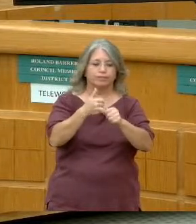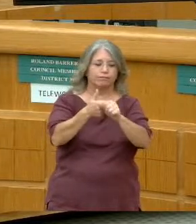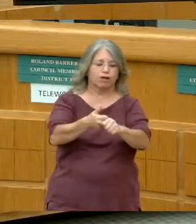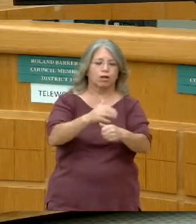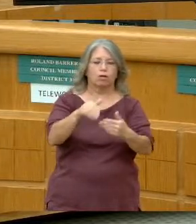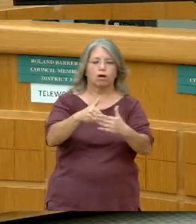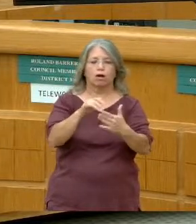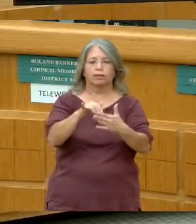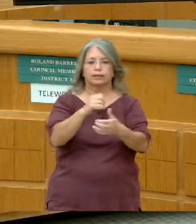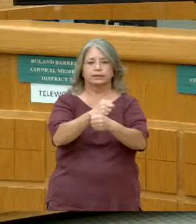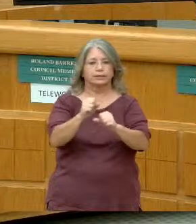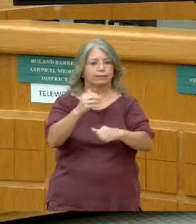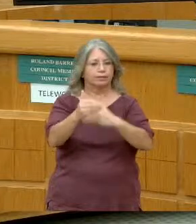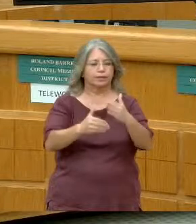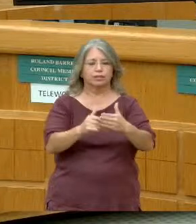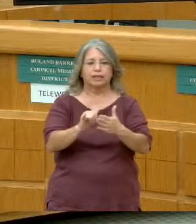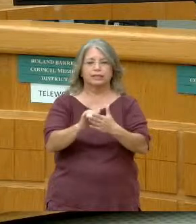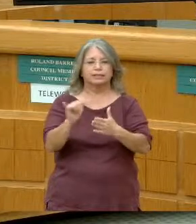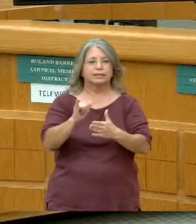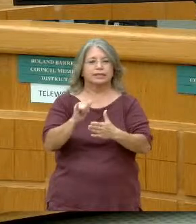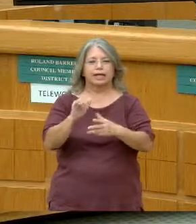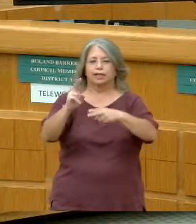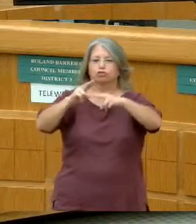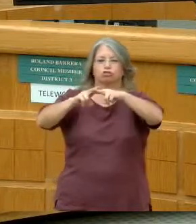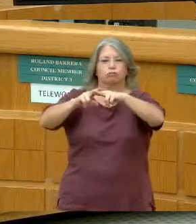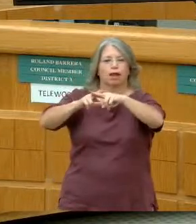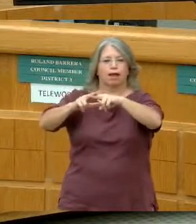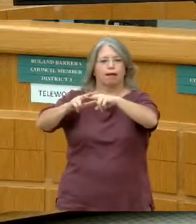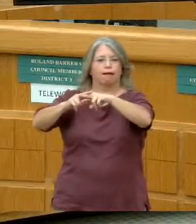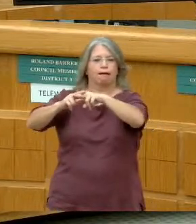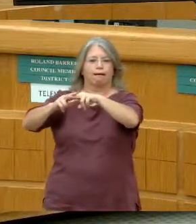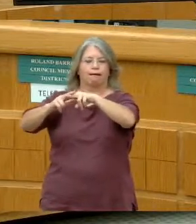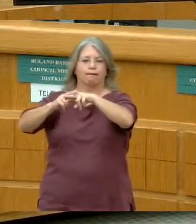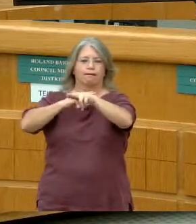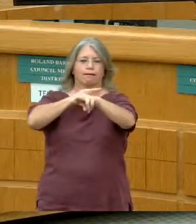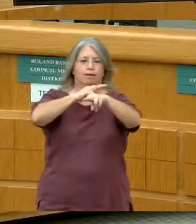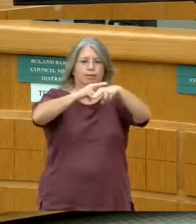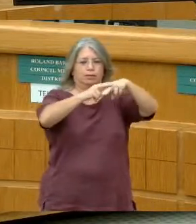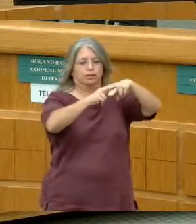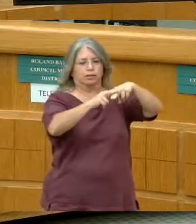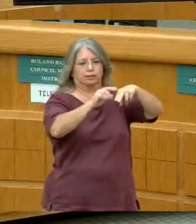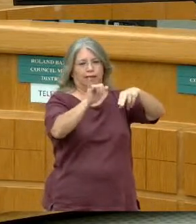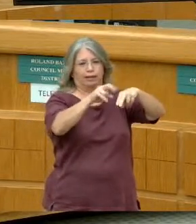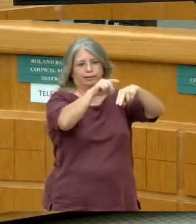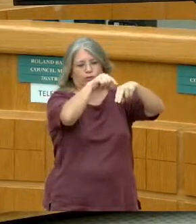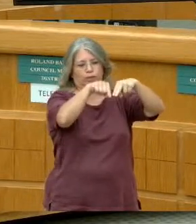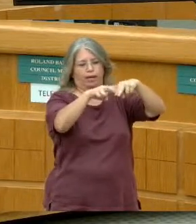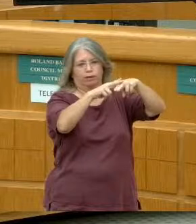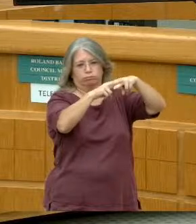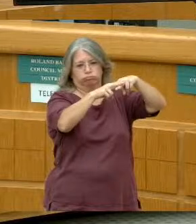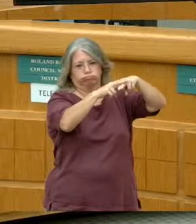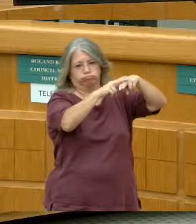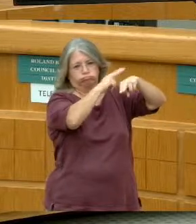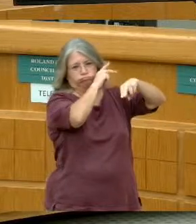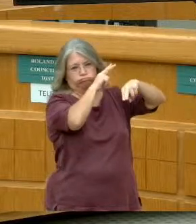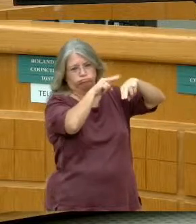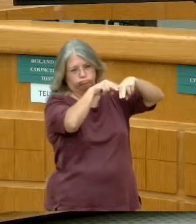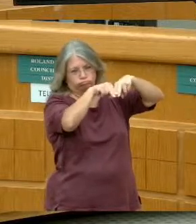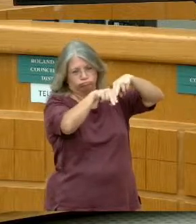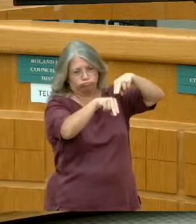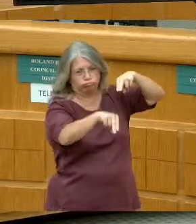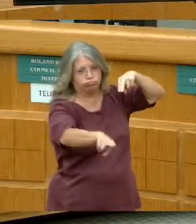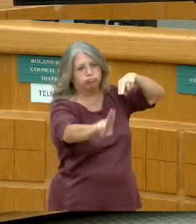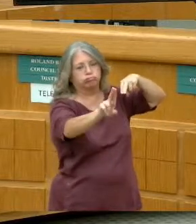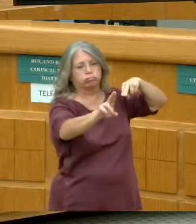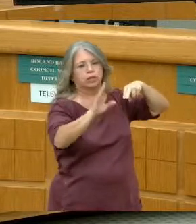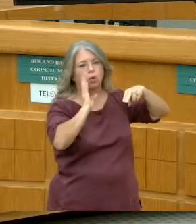is a freight train. Right? COVID-19 is a freight train, and it's going to speed up if you don't try to slow it down. Right now, we've